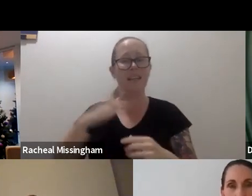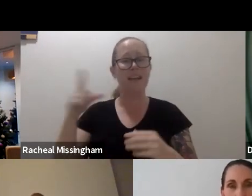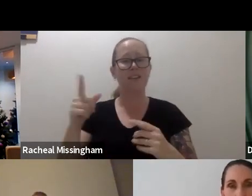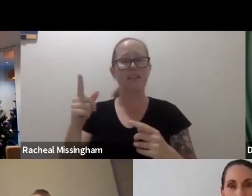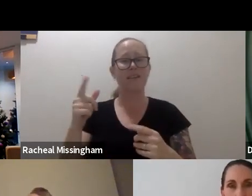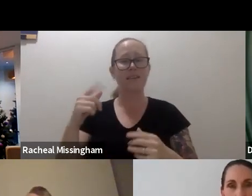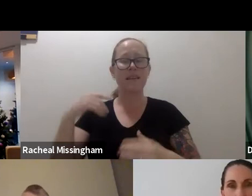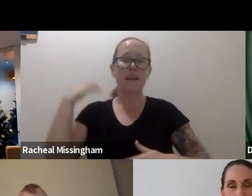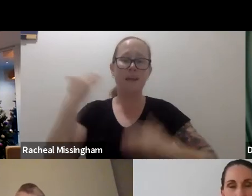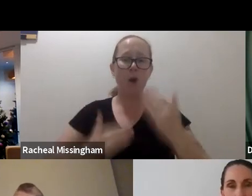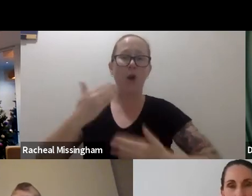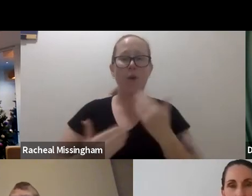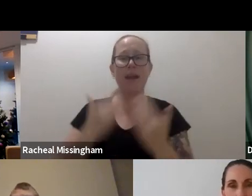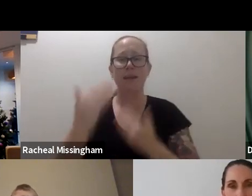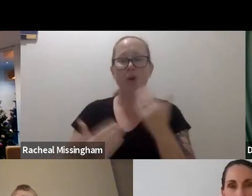don't need to